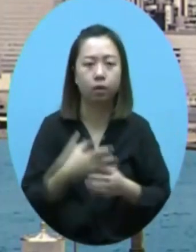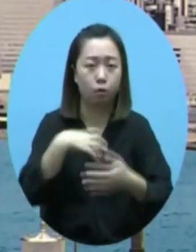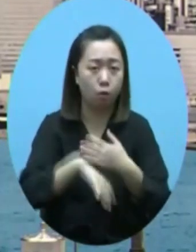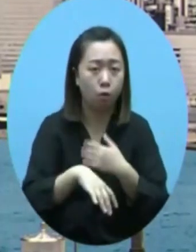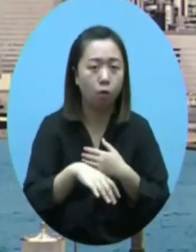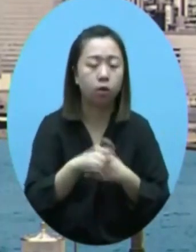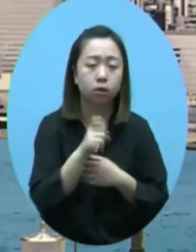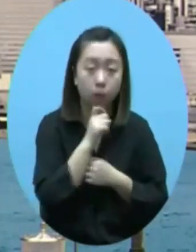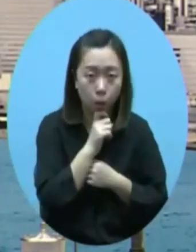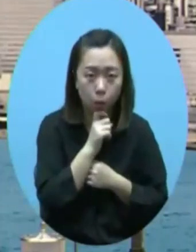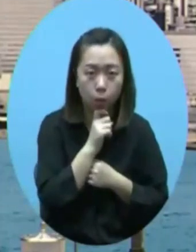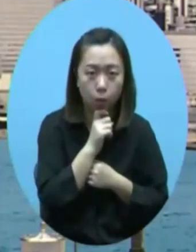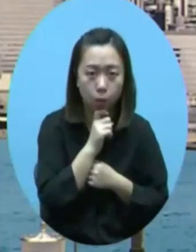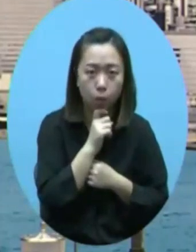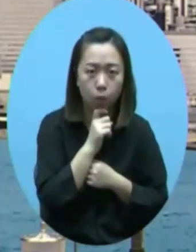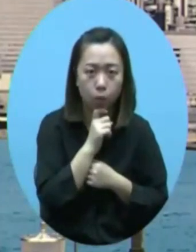cases.